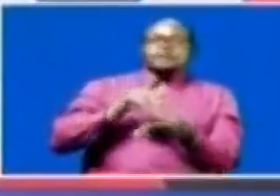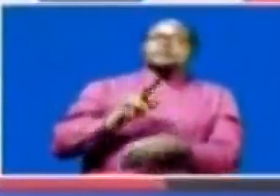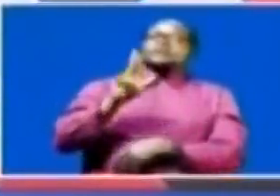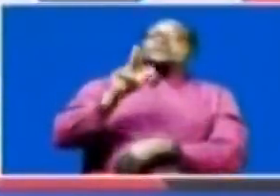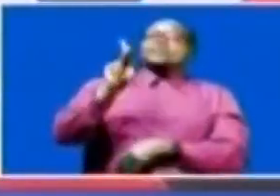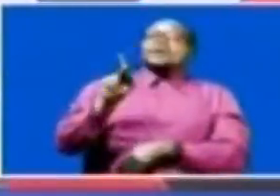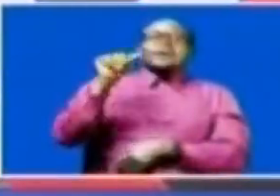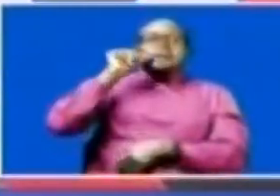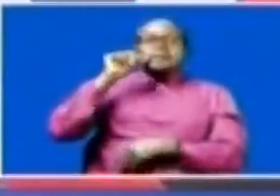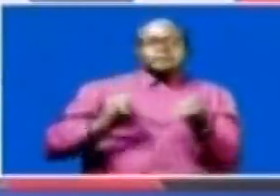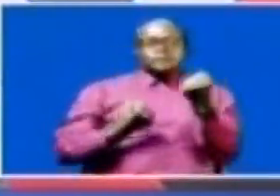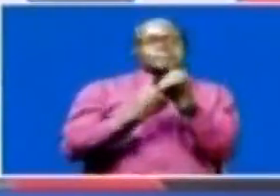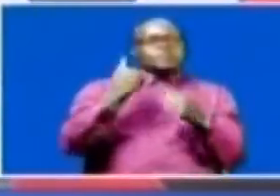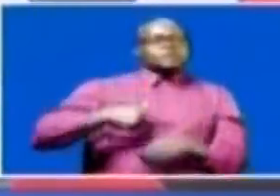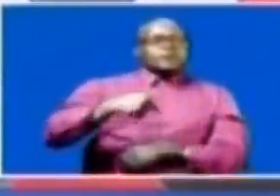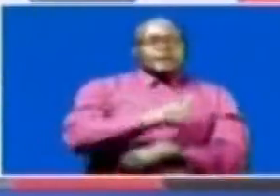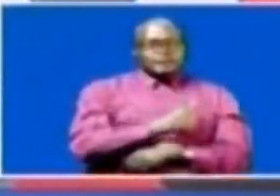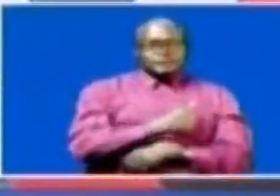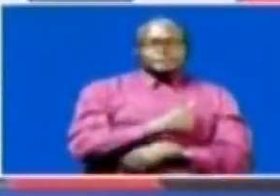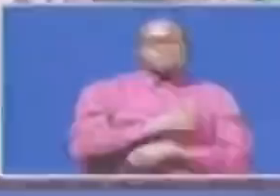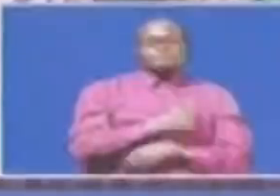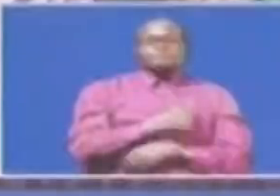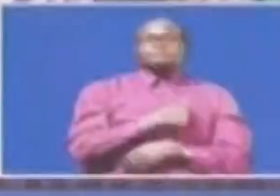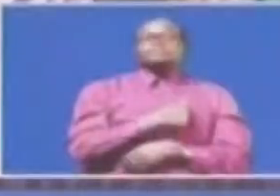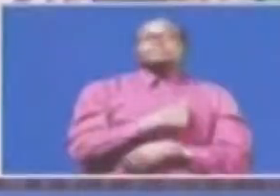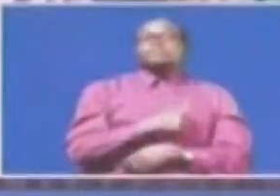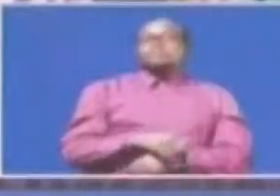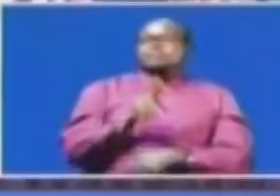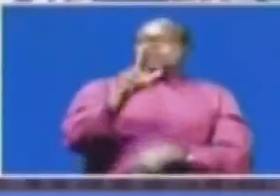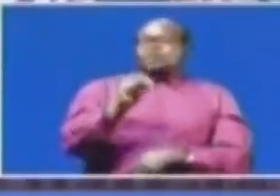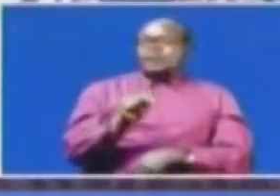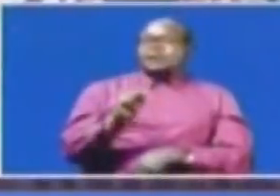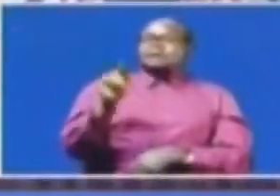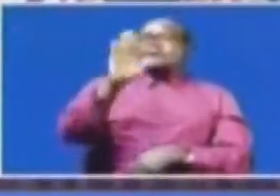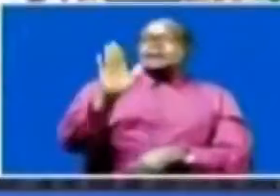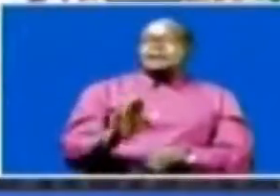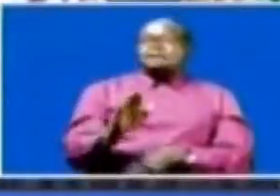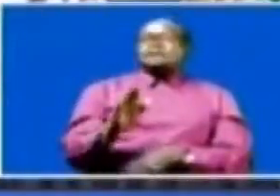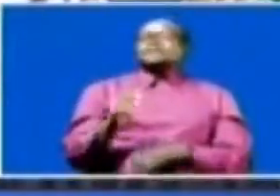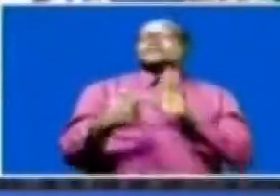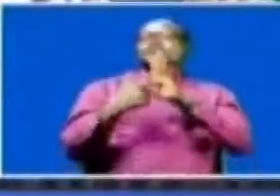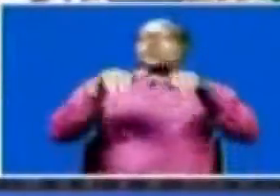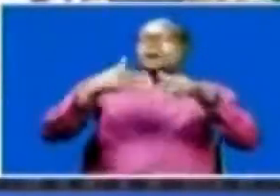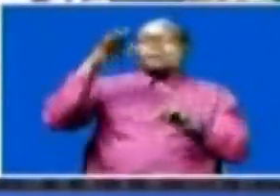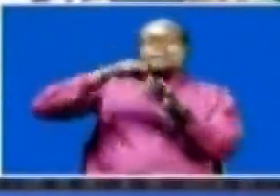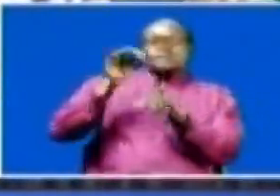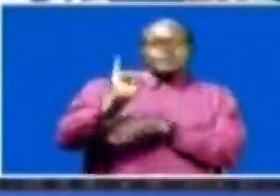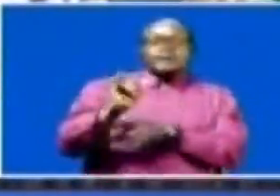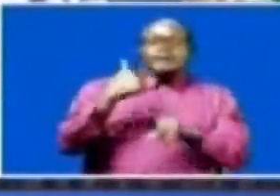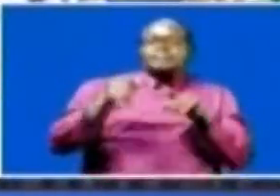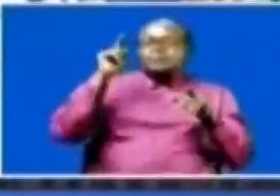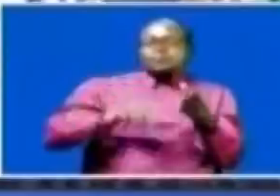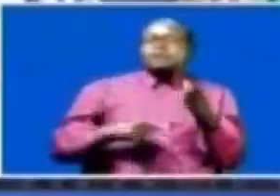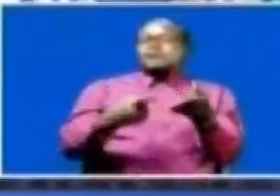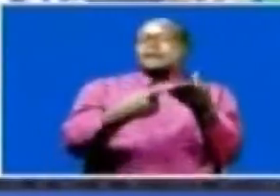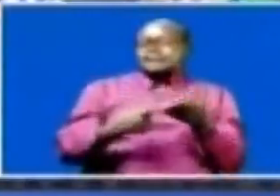to support us in our bid. The UK never reveals how we vote on these matters, but what I have discussed